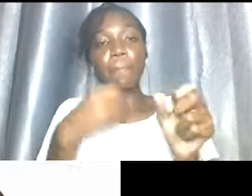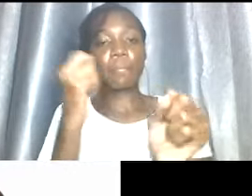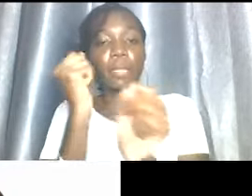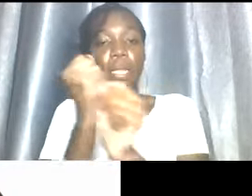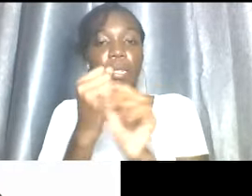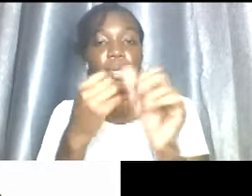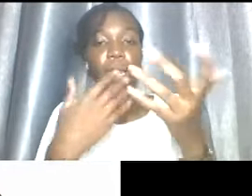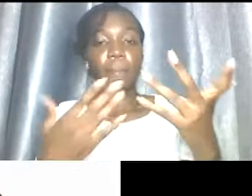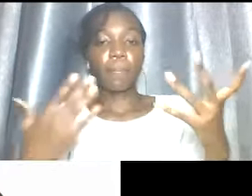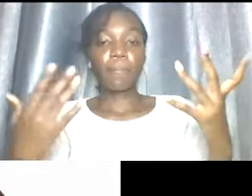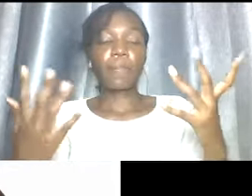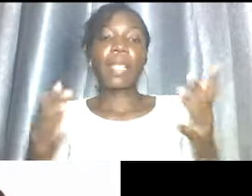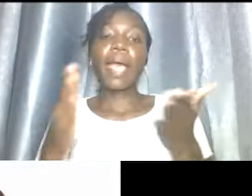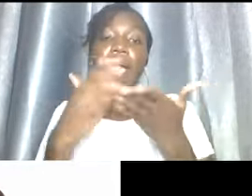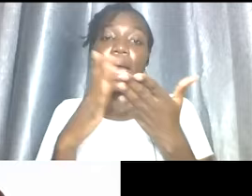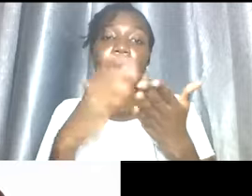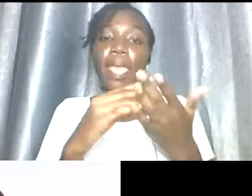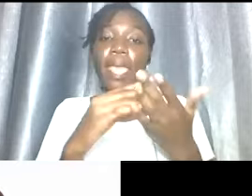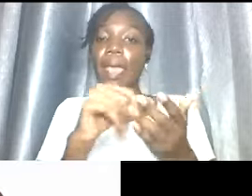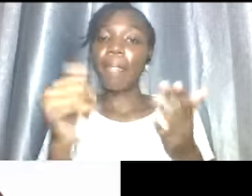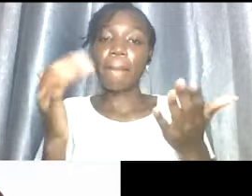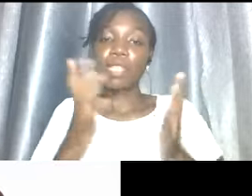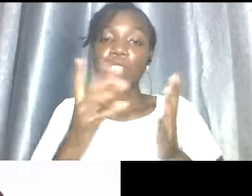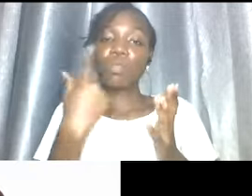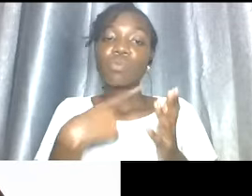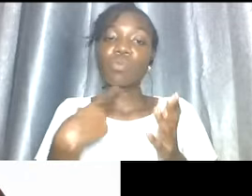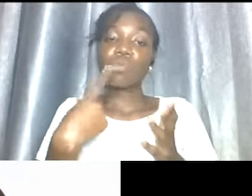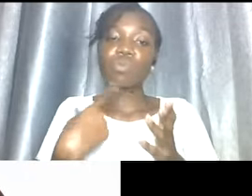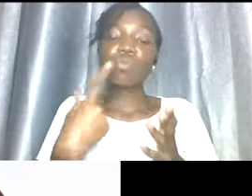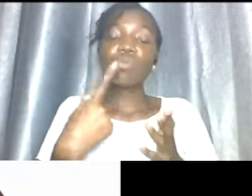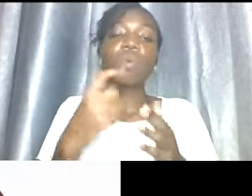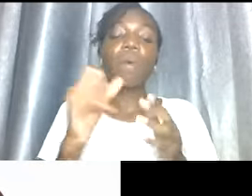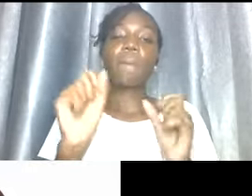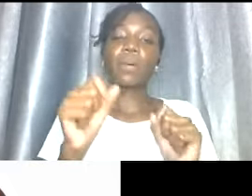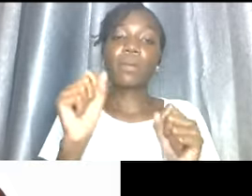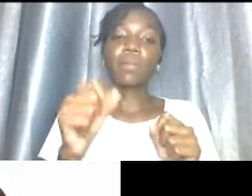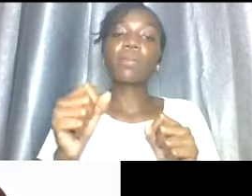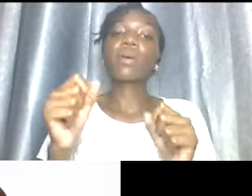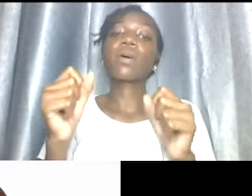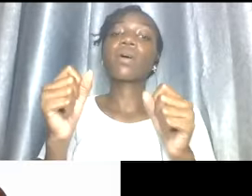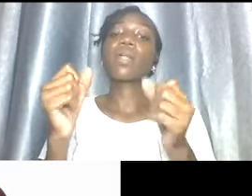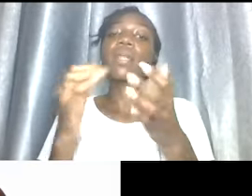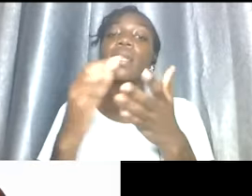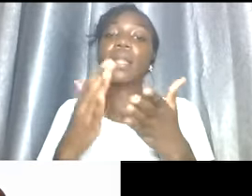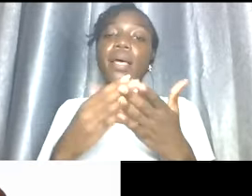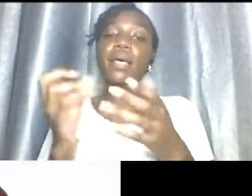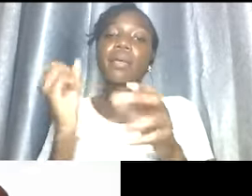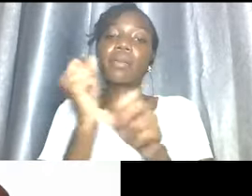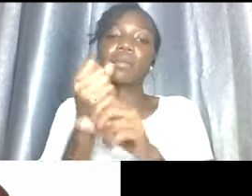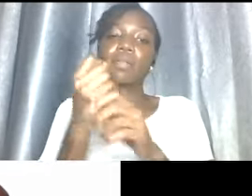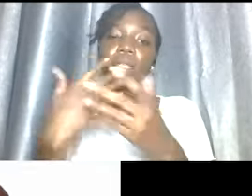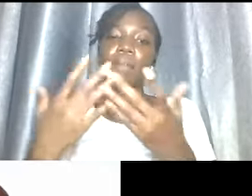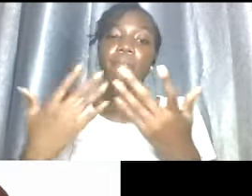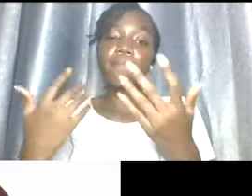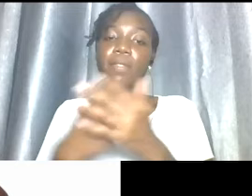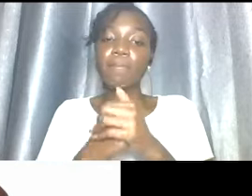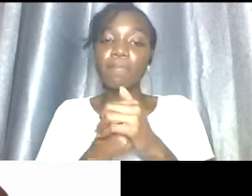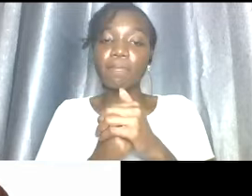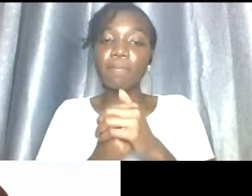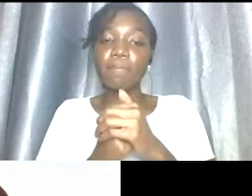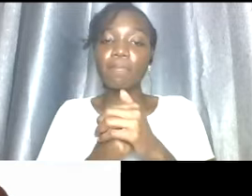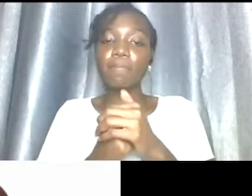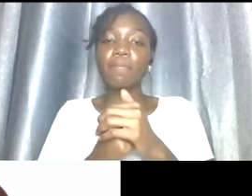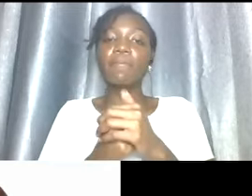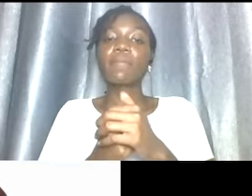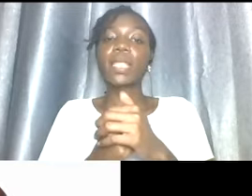persons who know how to do certain jobs that will facilitate the sewer treatment plant being refurbished. So I